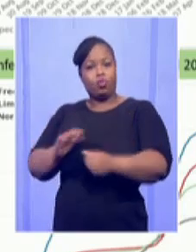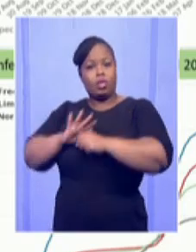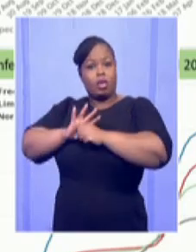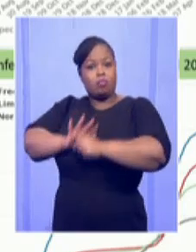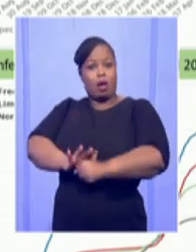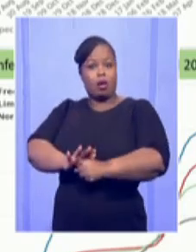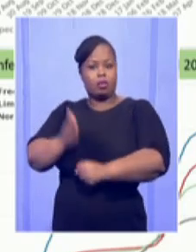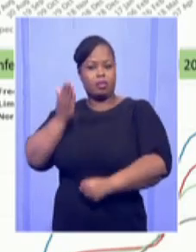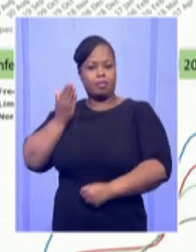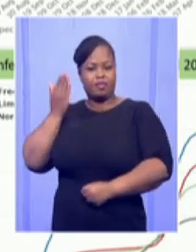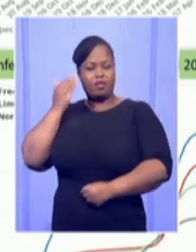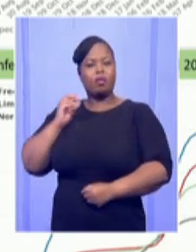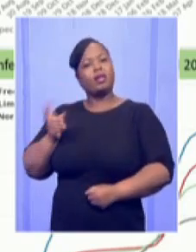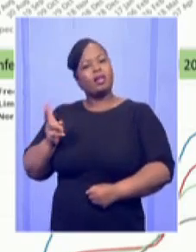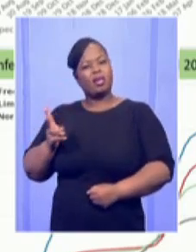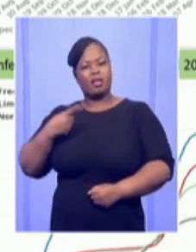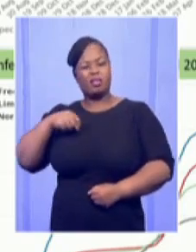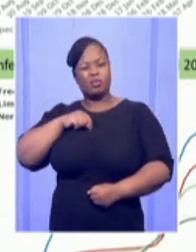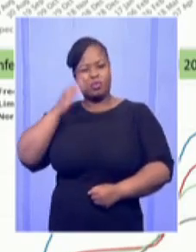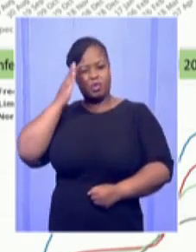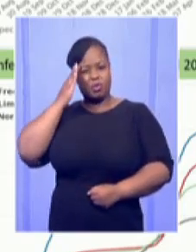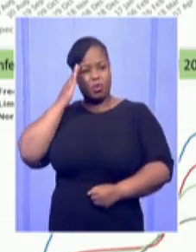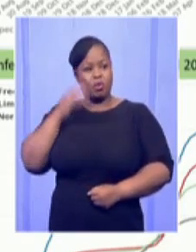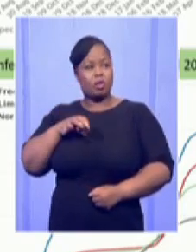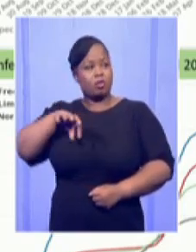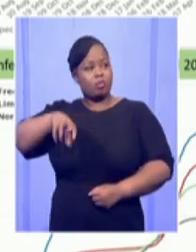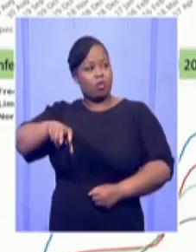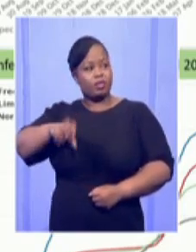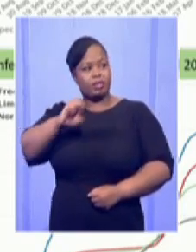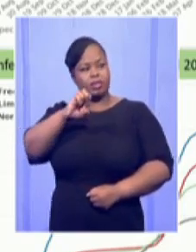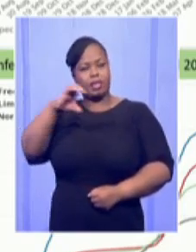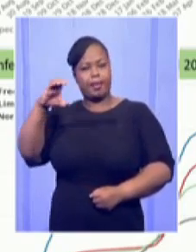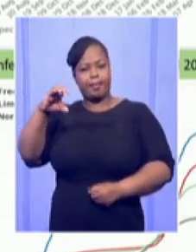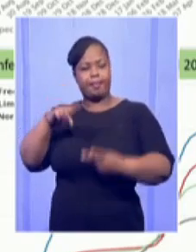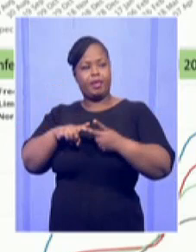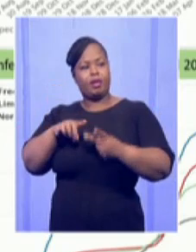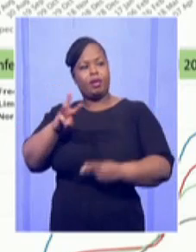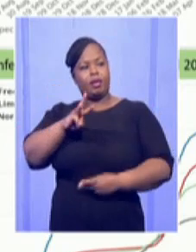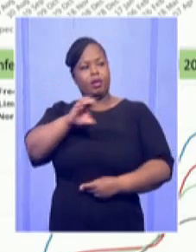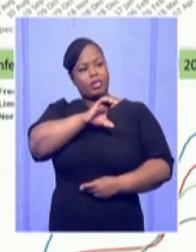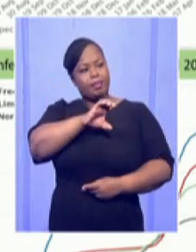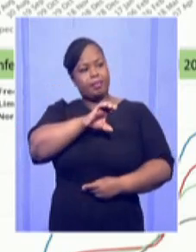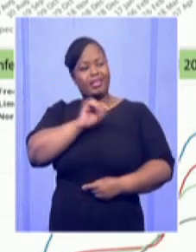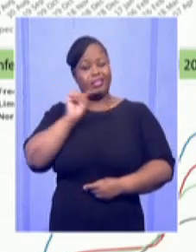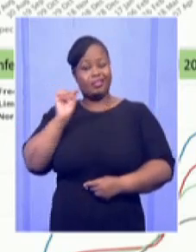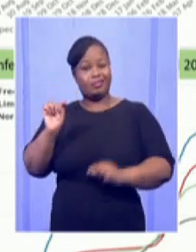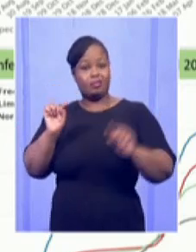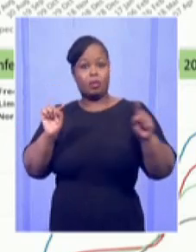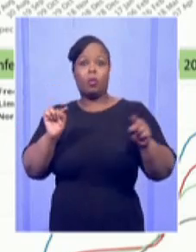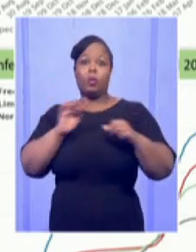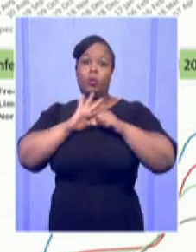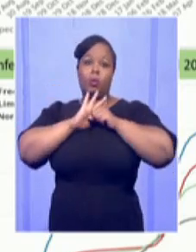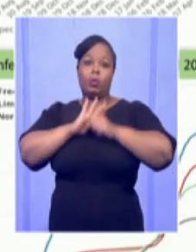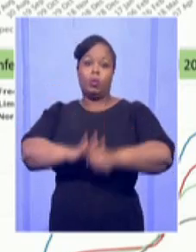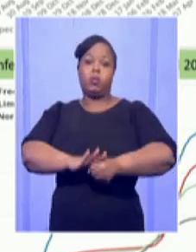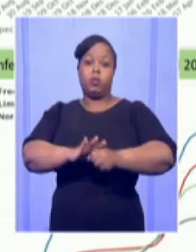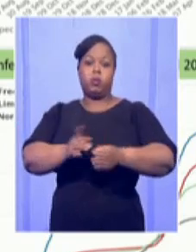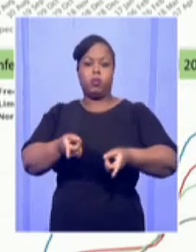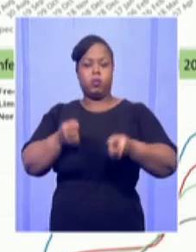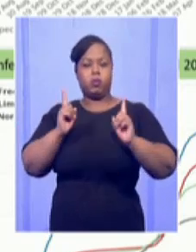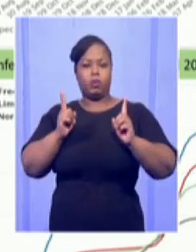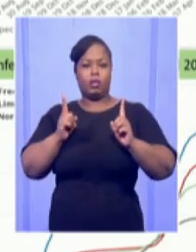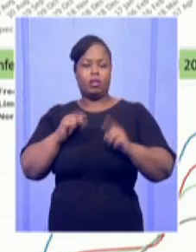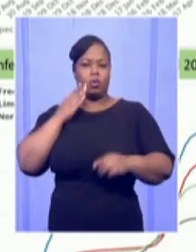But then we also note that the provinces of Eastern Cape and Western Cape experienced pressures in the initial